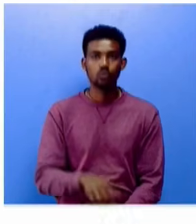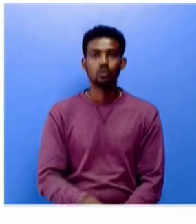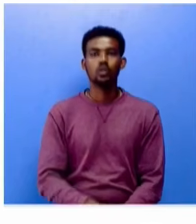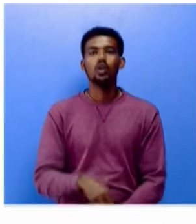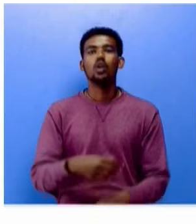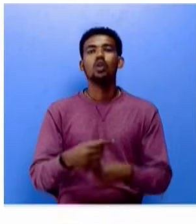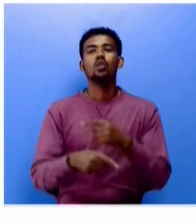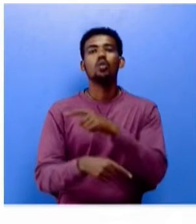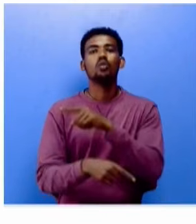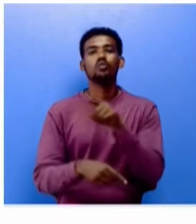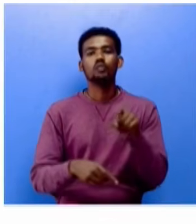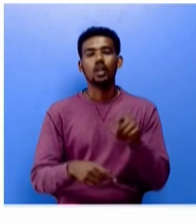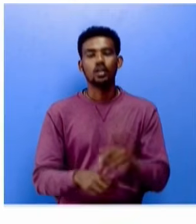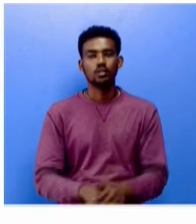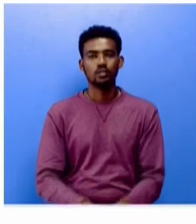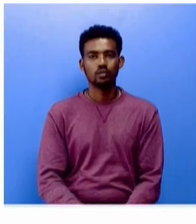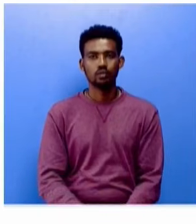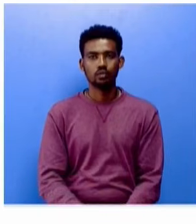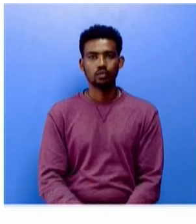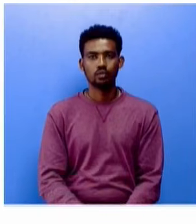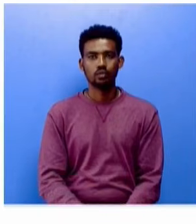go there?